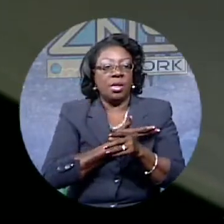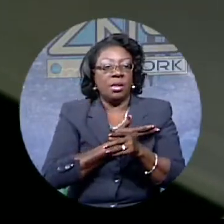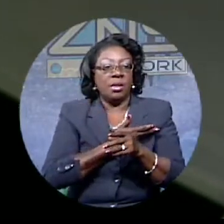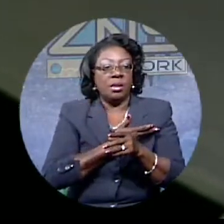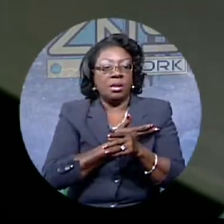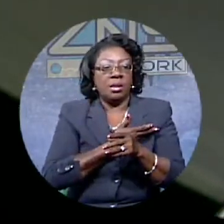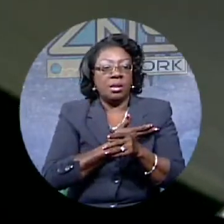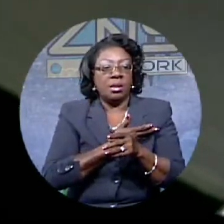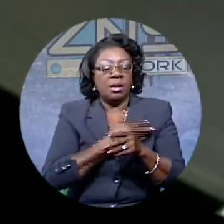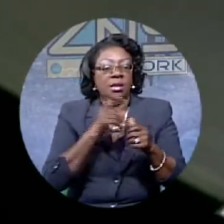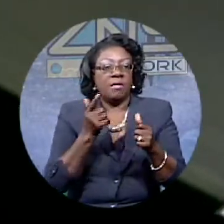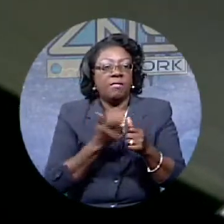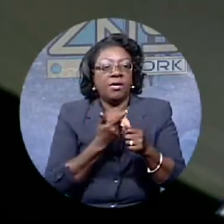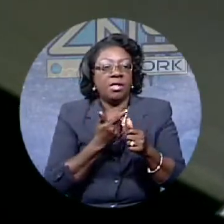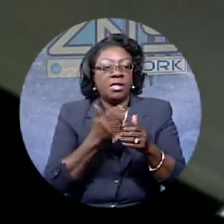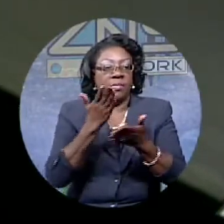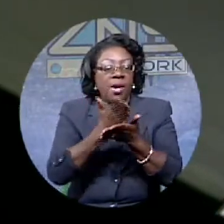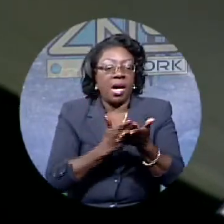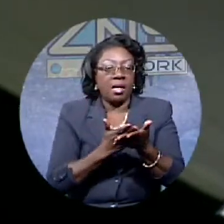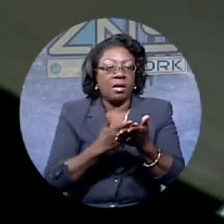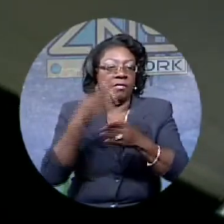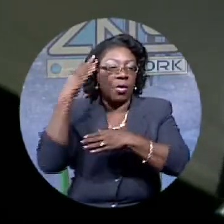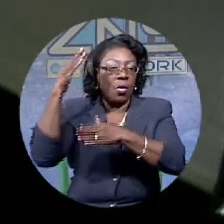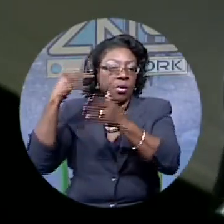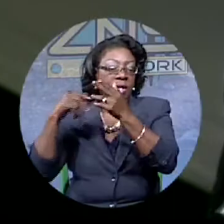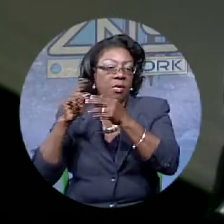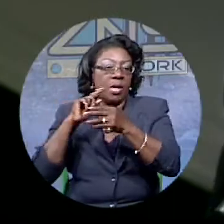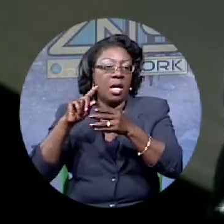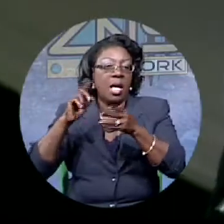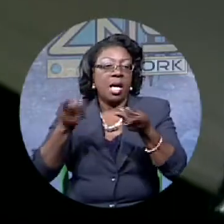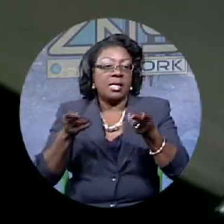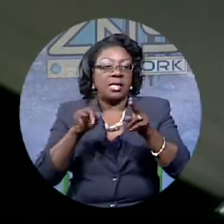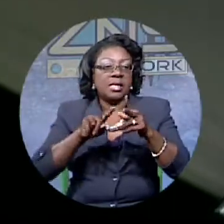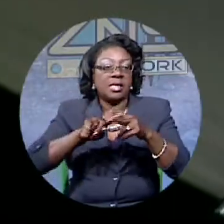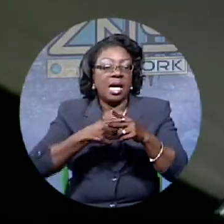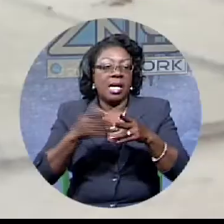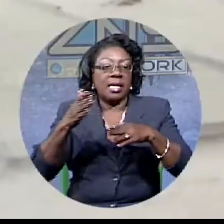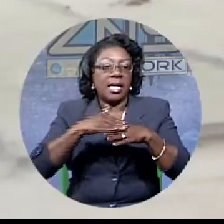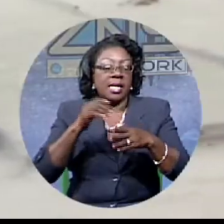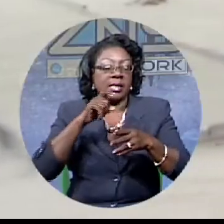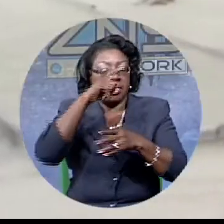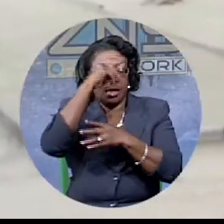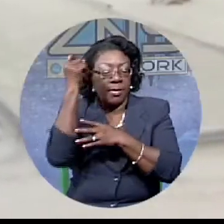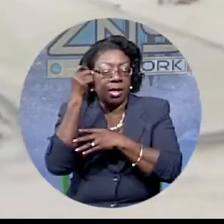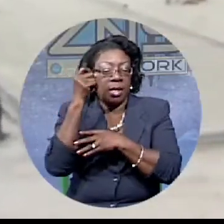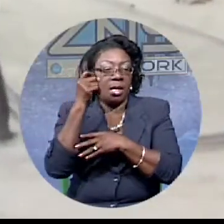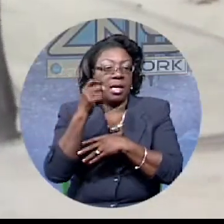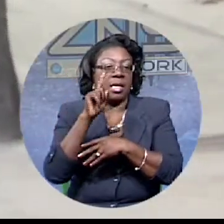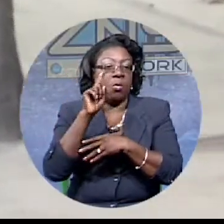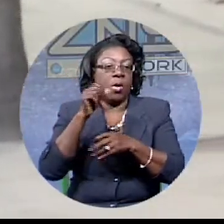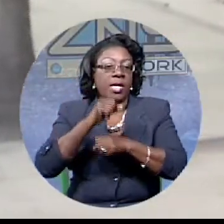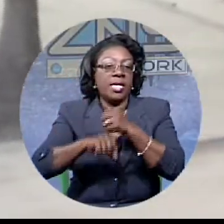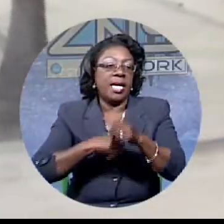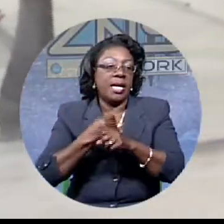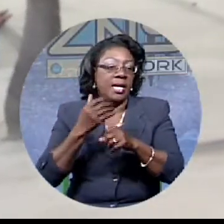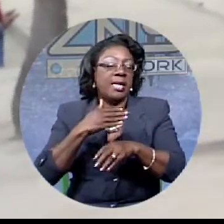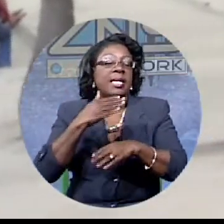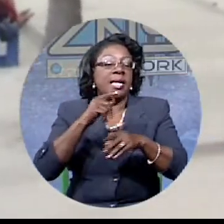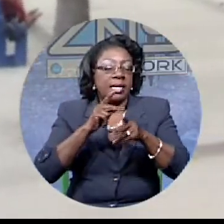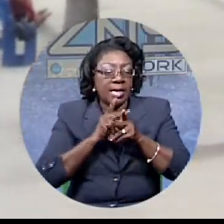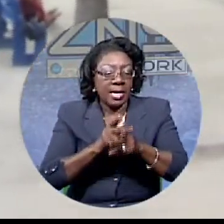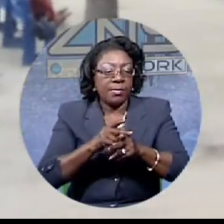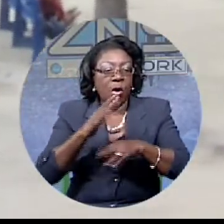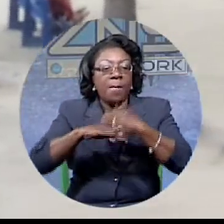scheme, with the first phases which will happen next summer, and then the next phases a year later. Calling it a model